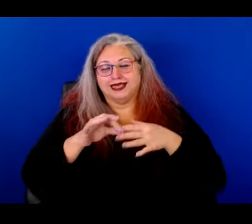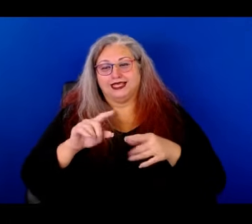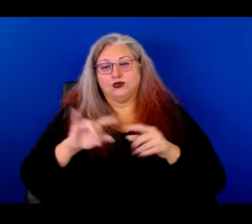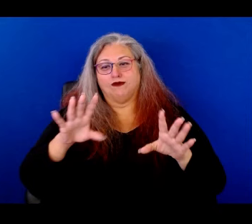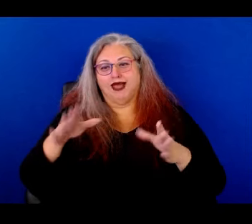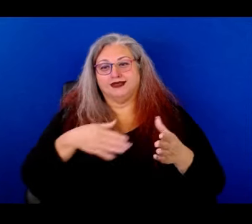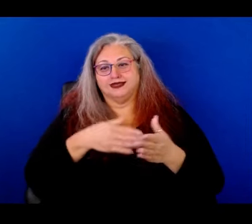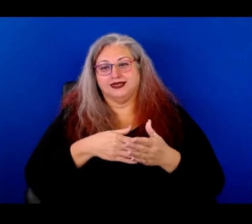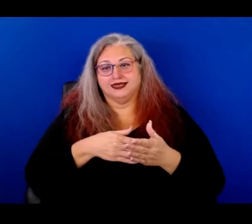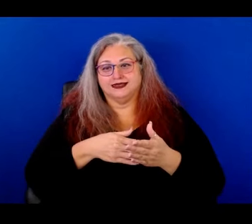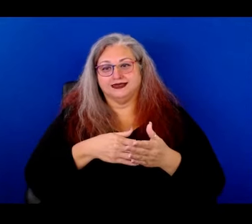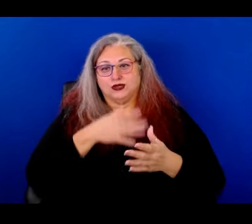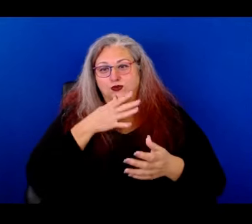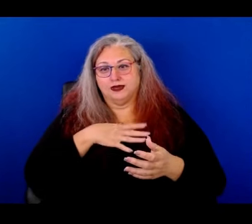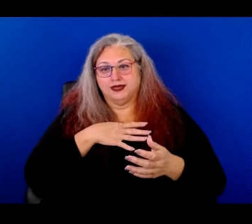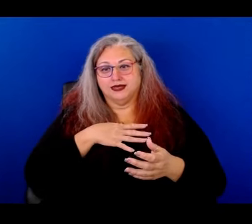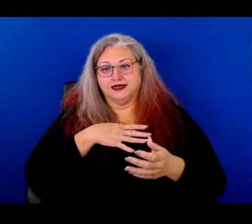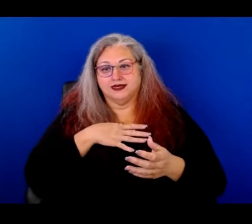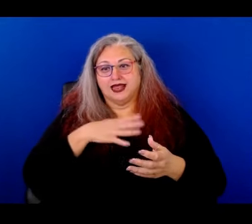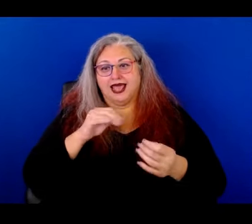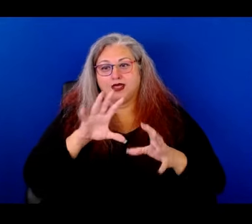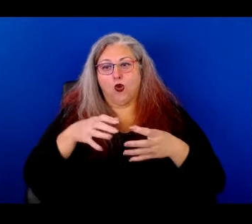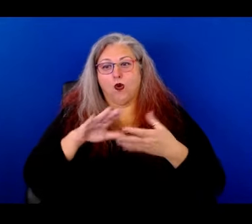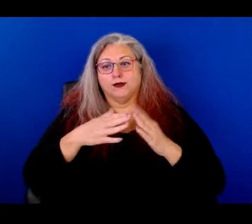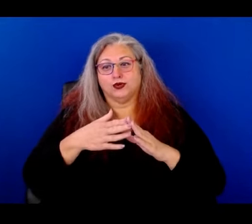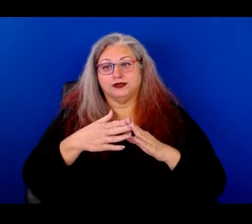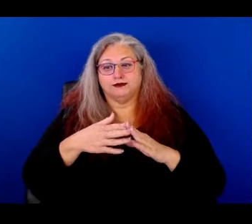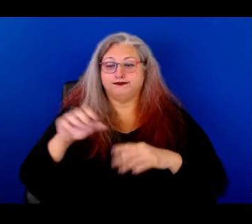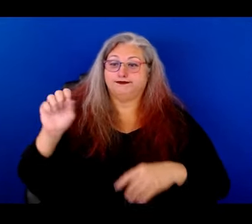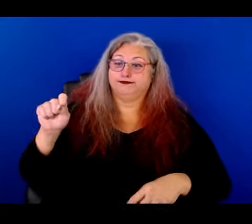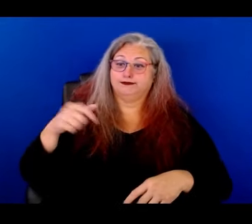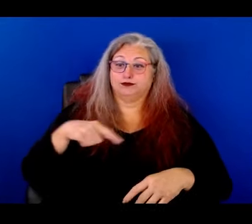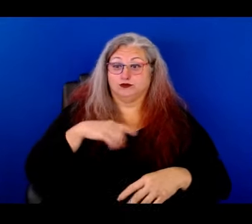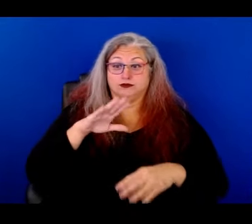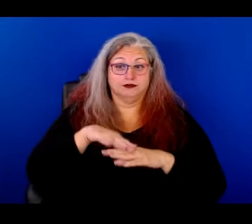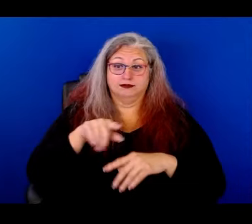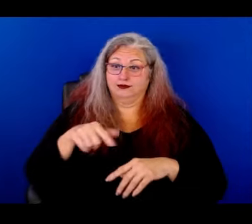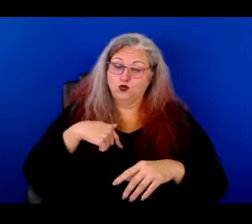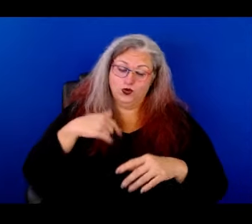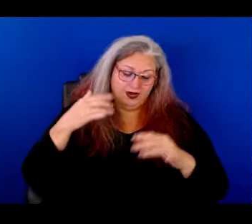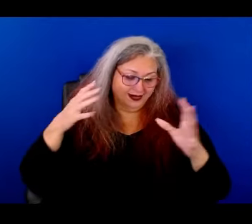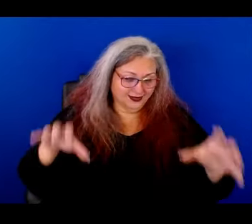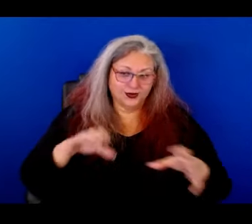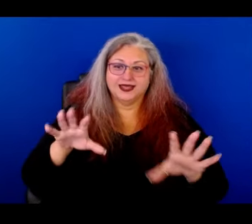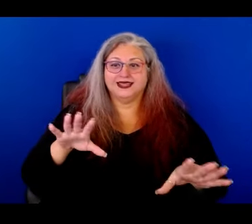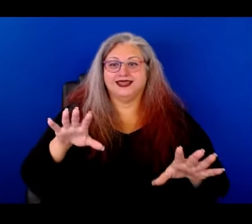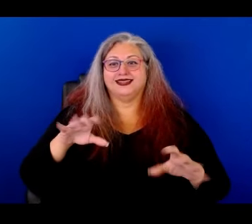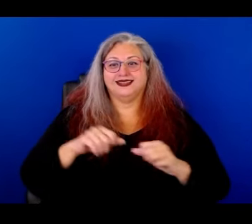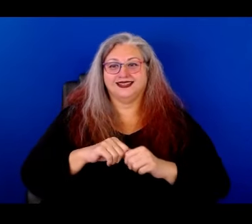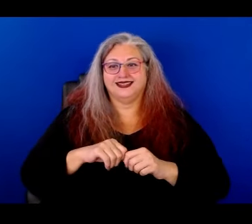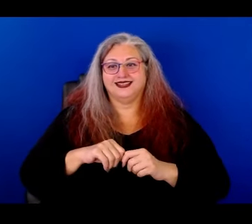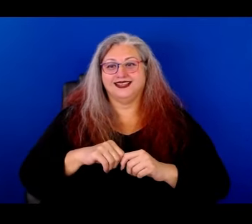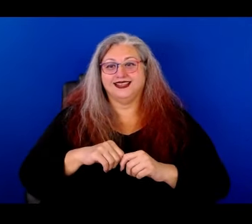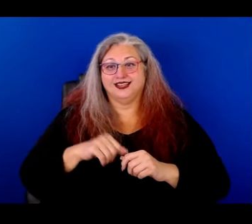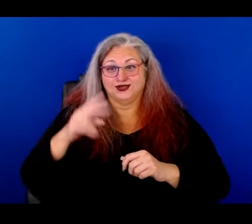against women. And that whole community. Yes. We're on it. You hear everything?